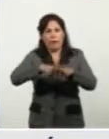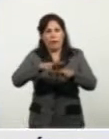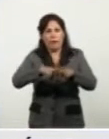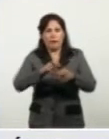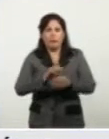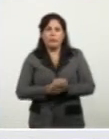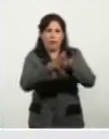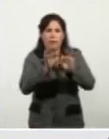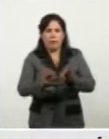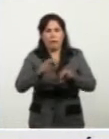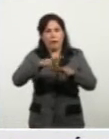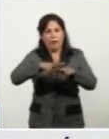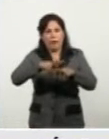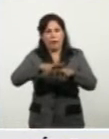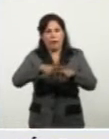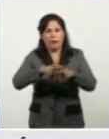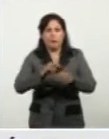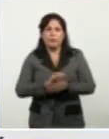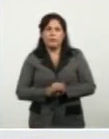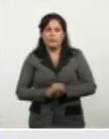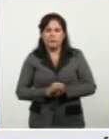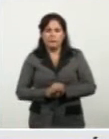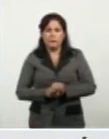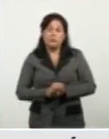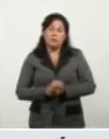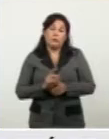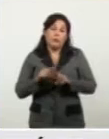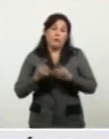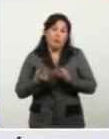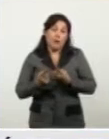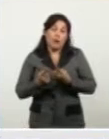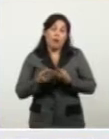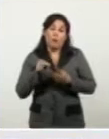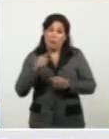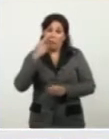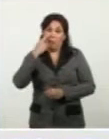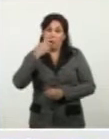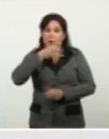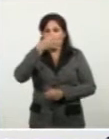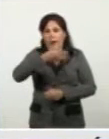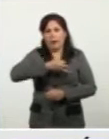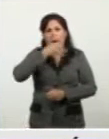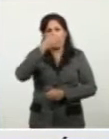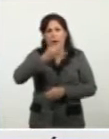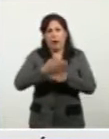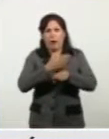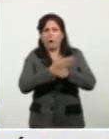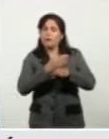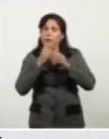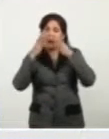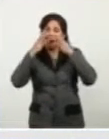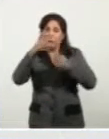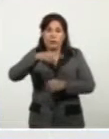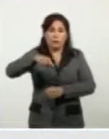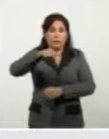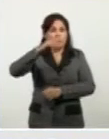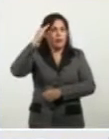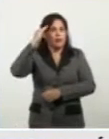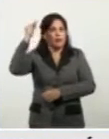from another event that had been detected in La